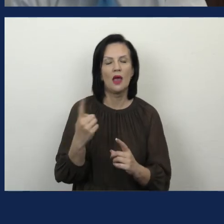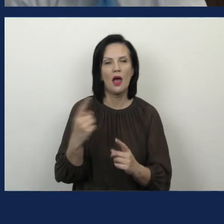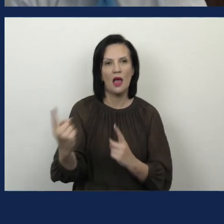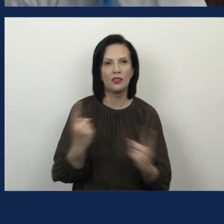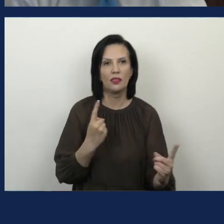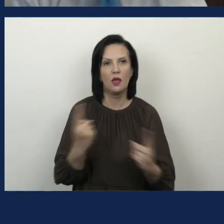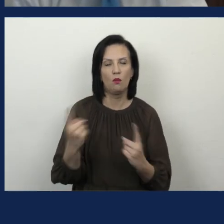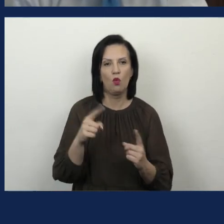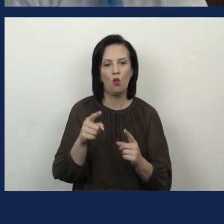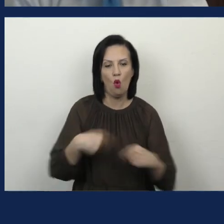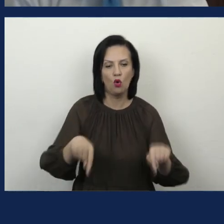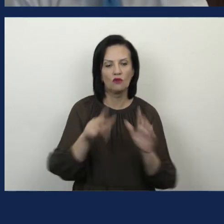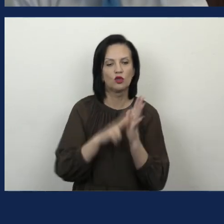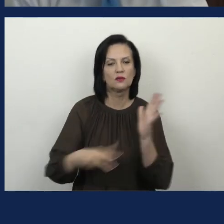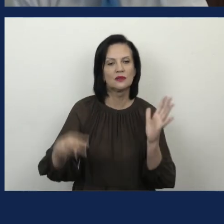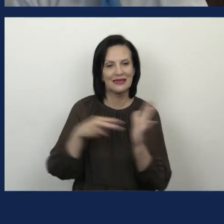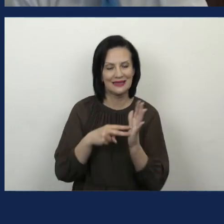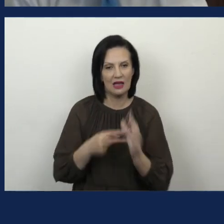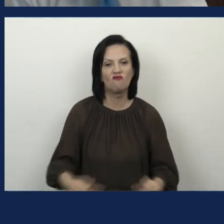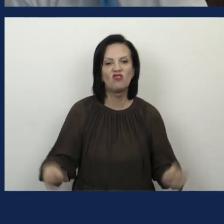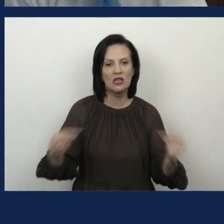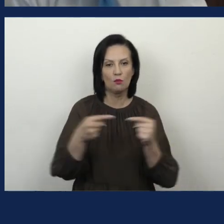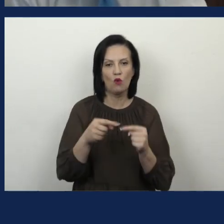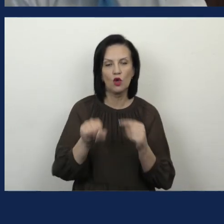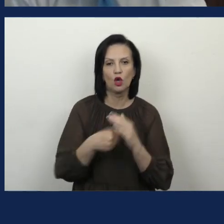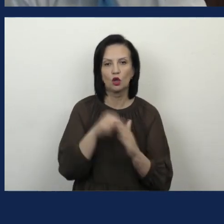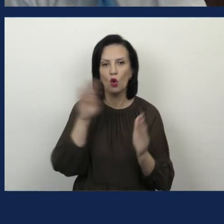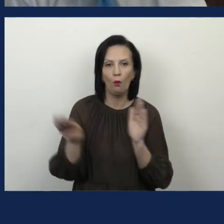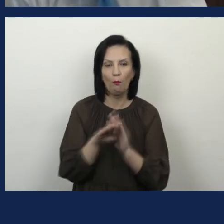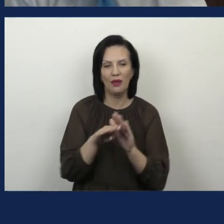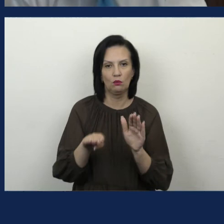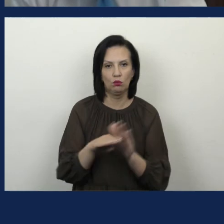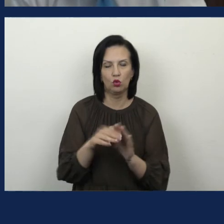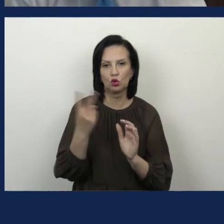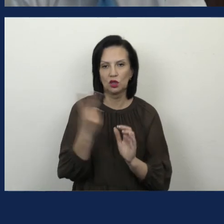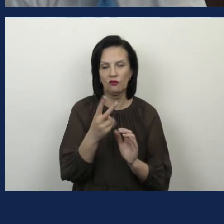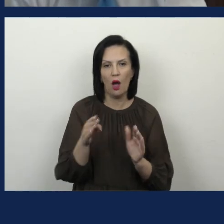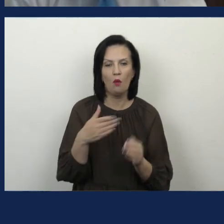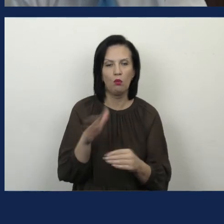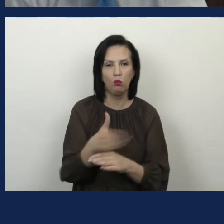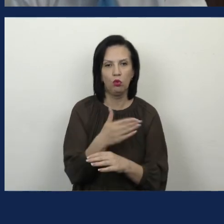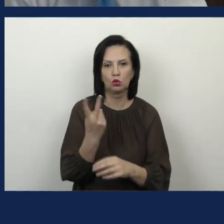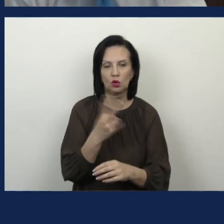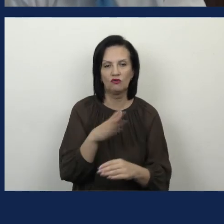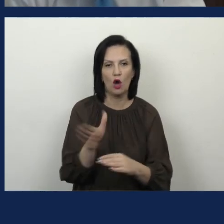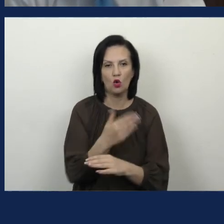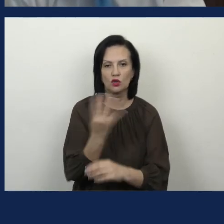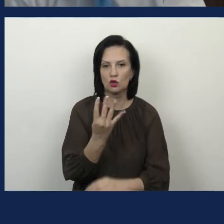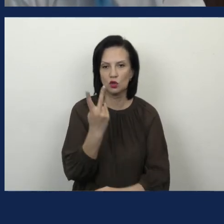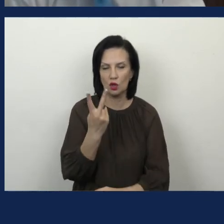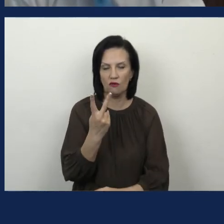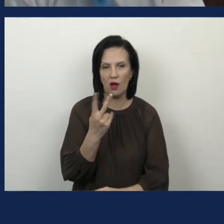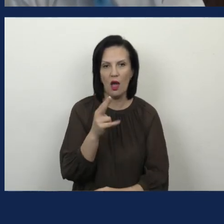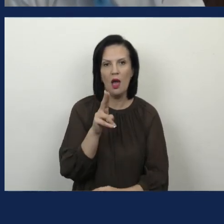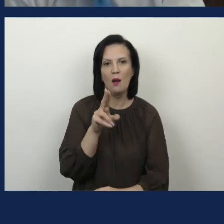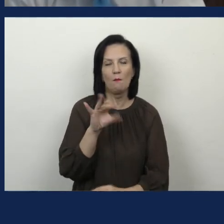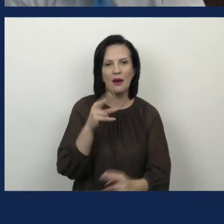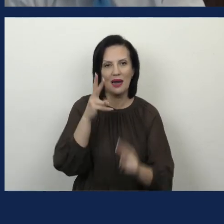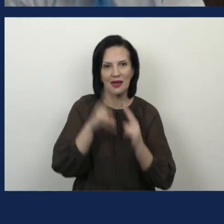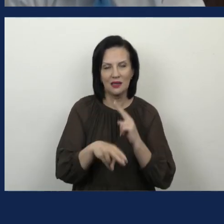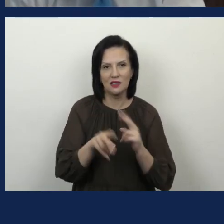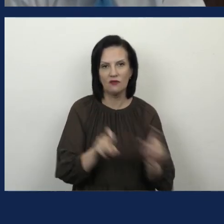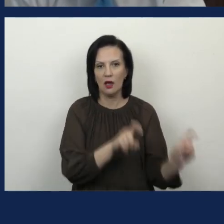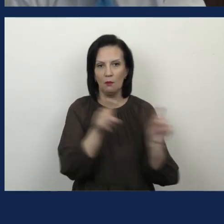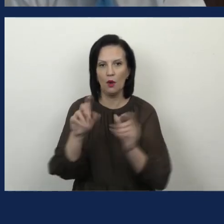announced in the single mandate district number 87, and according to point